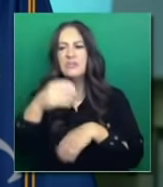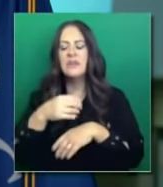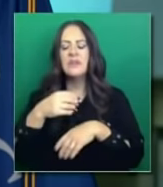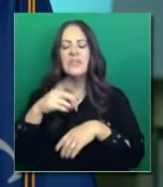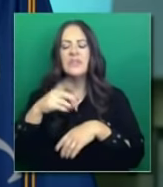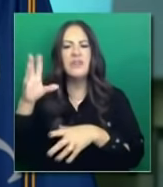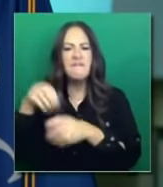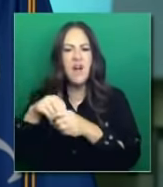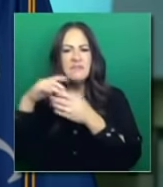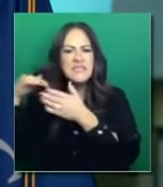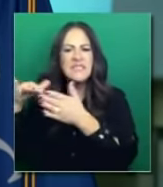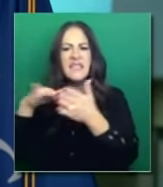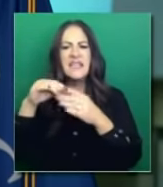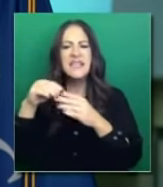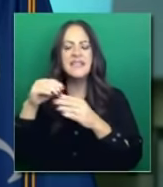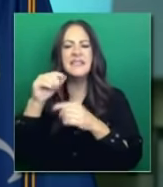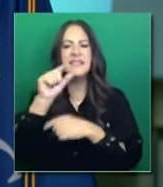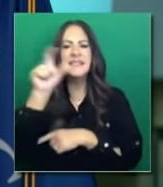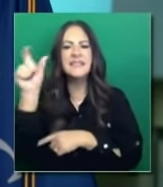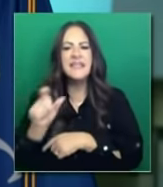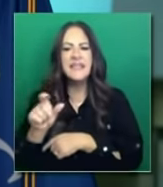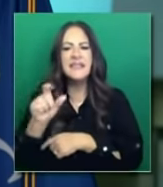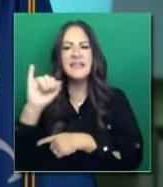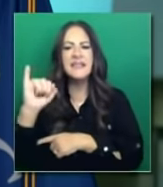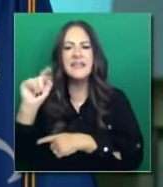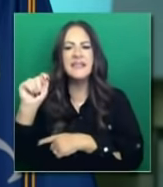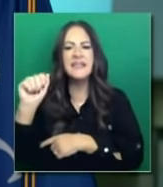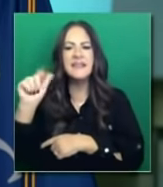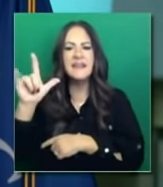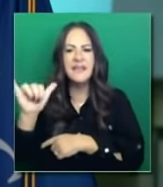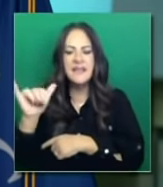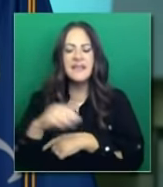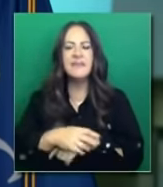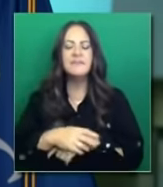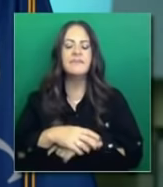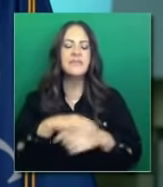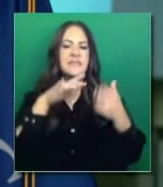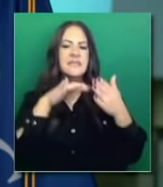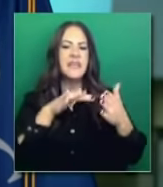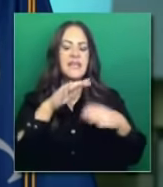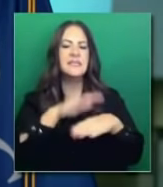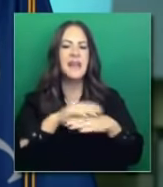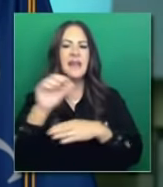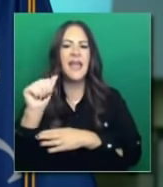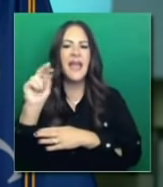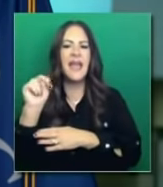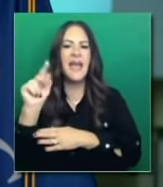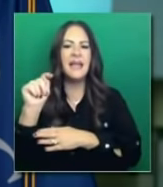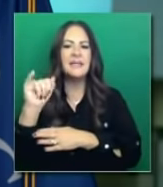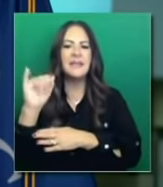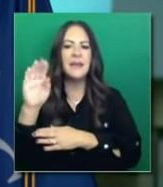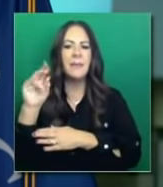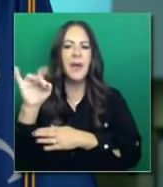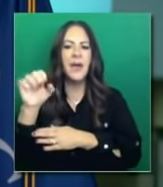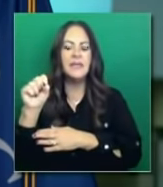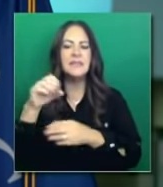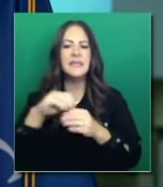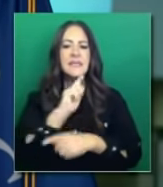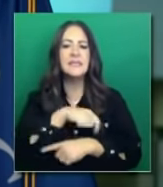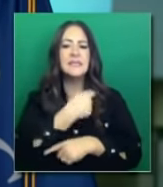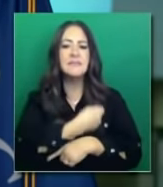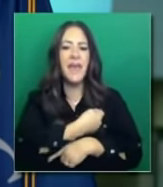studies on safe reopening, antibody studies in Spain, to strategies and solutions in places